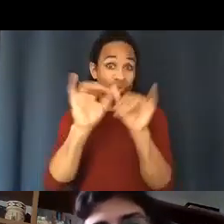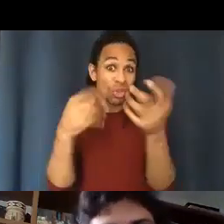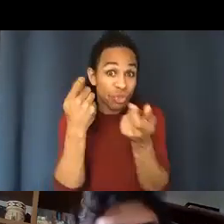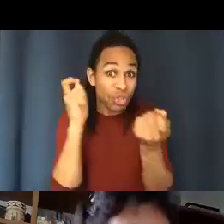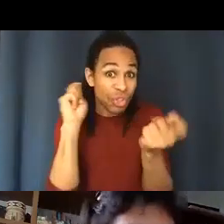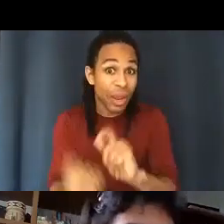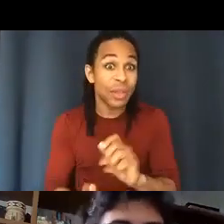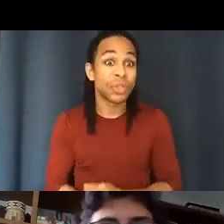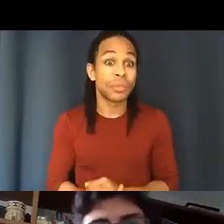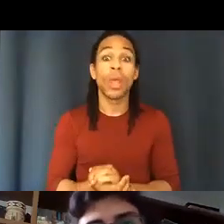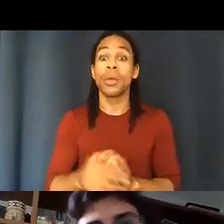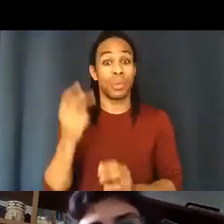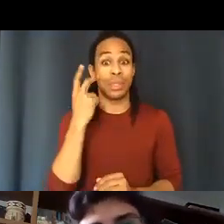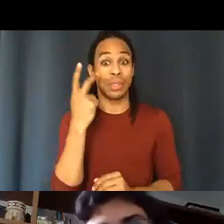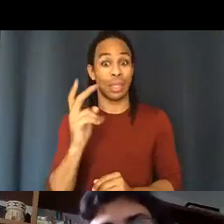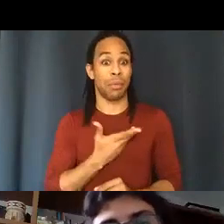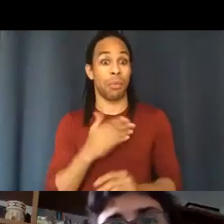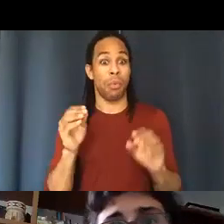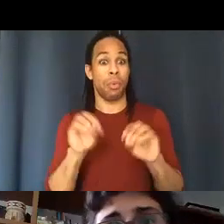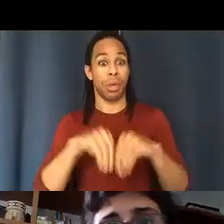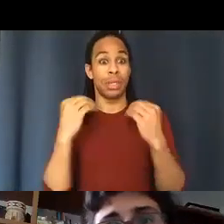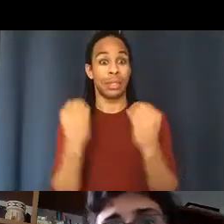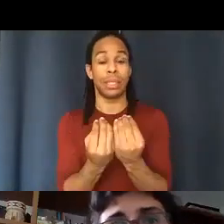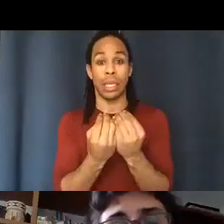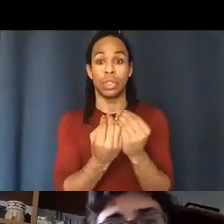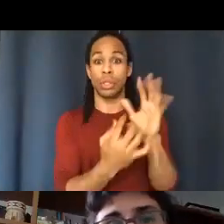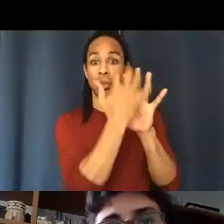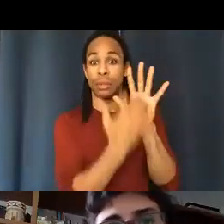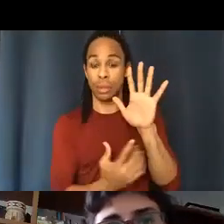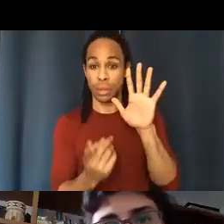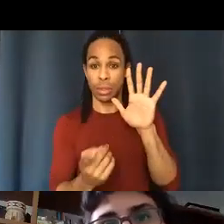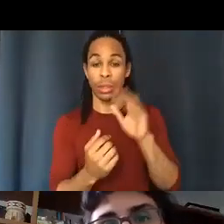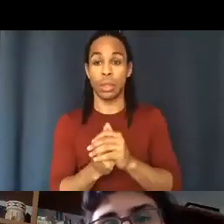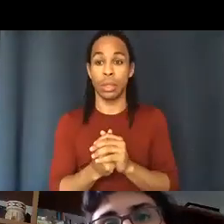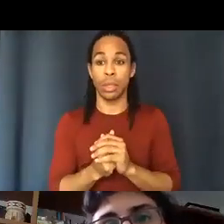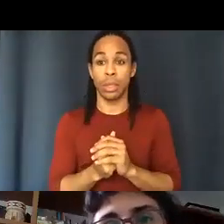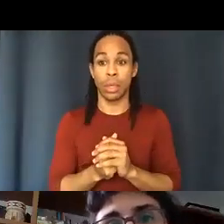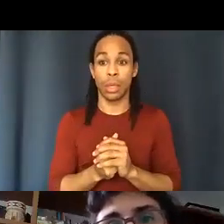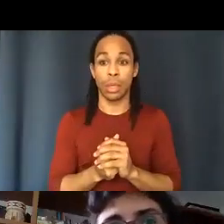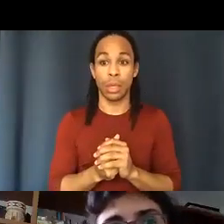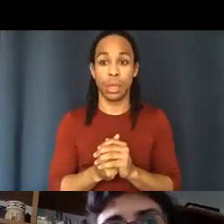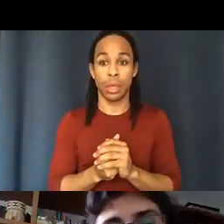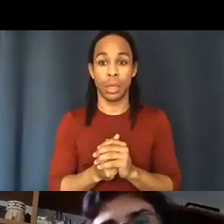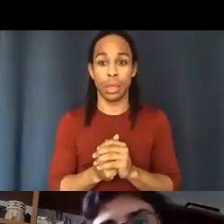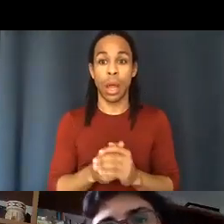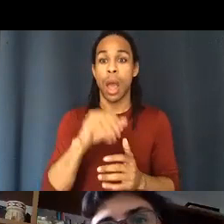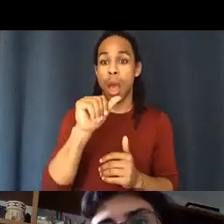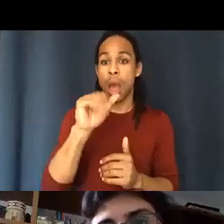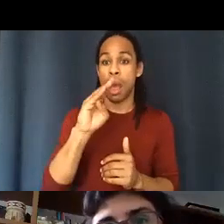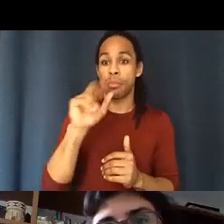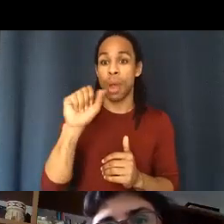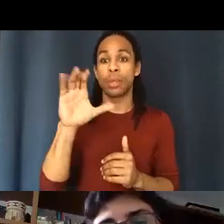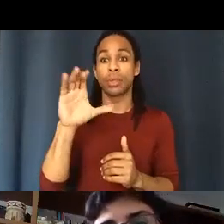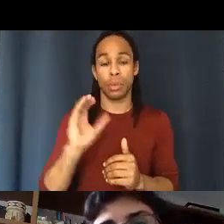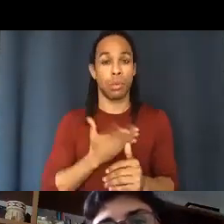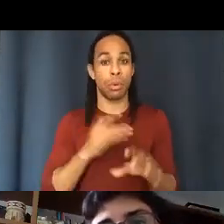So I think it's very secure to affirm to you that Abrasco is very committed to discussions that are related